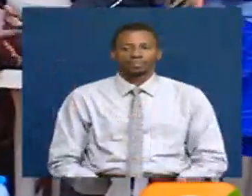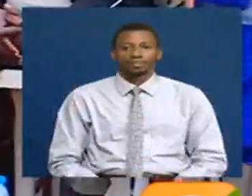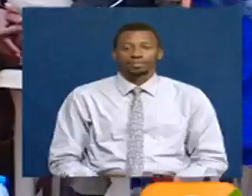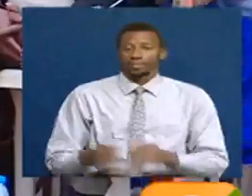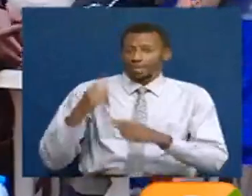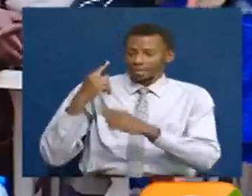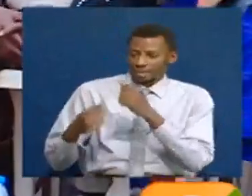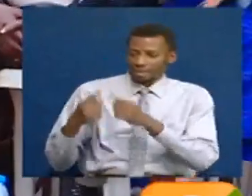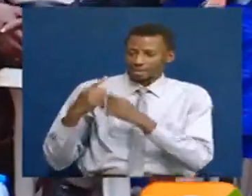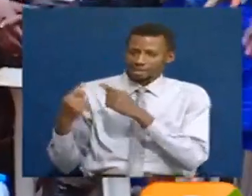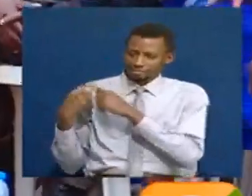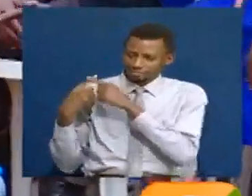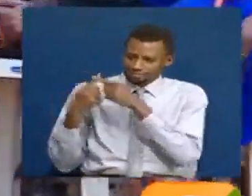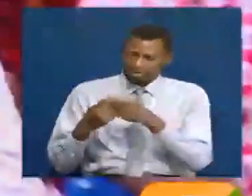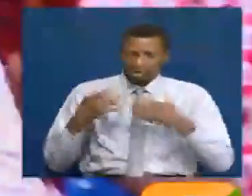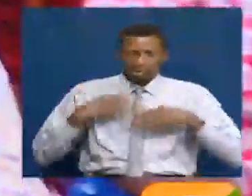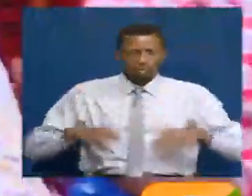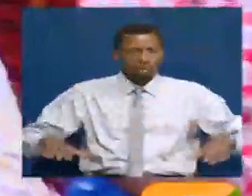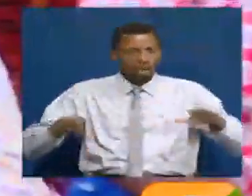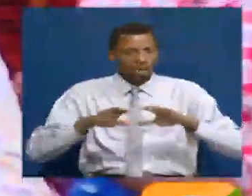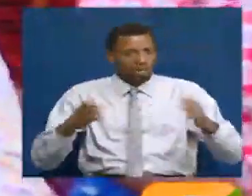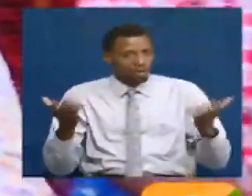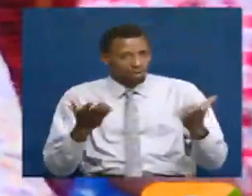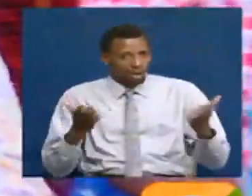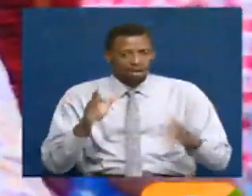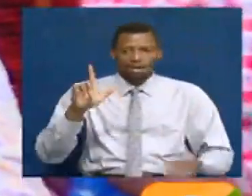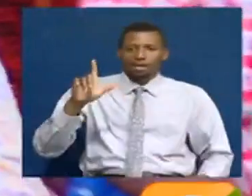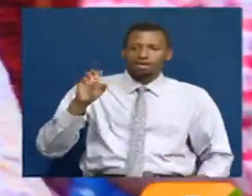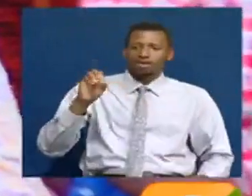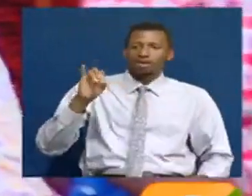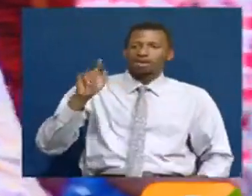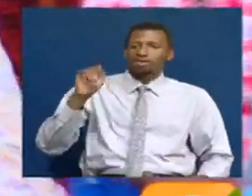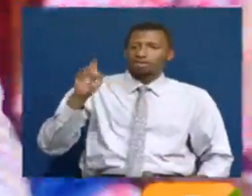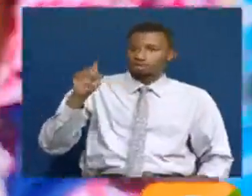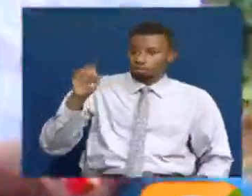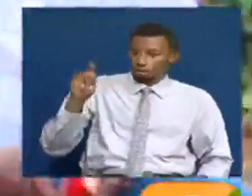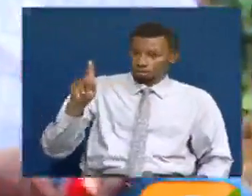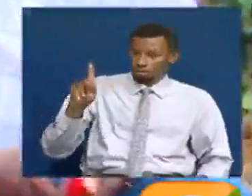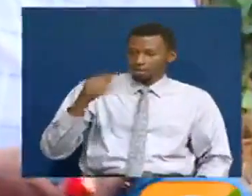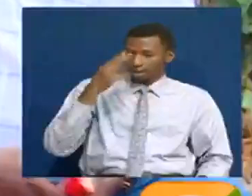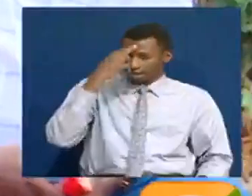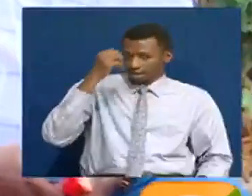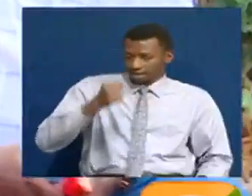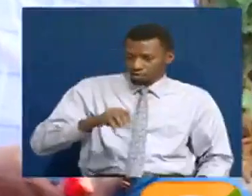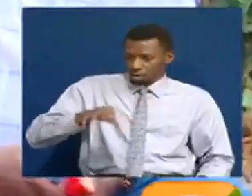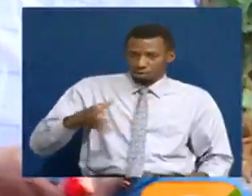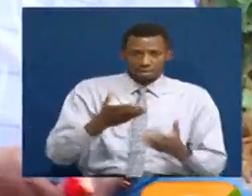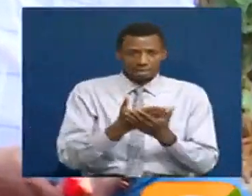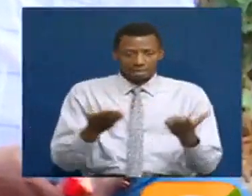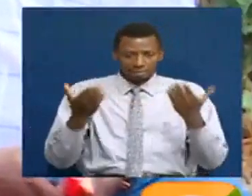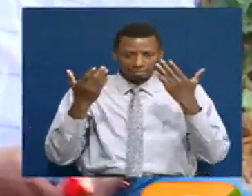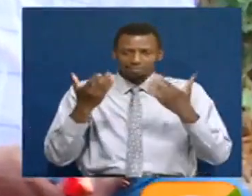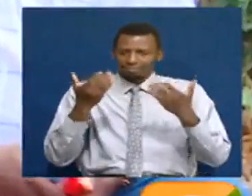For years, residents and the businesses in and around Loitoktok in Kajiado County have not known a